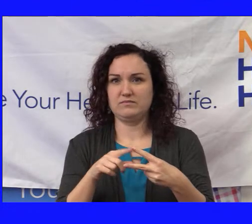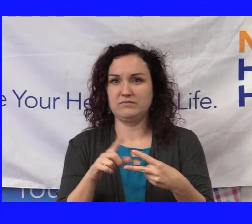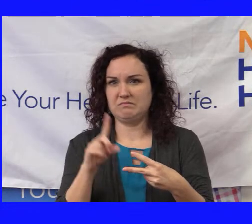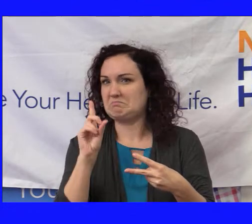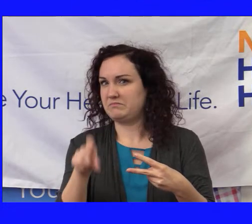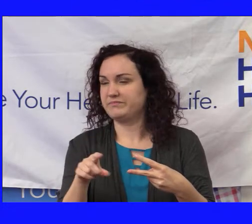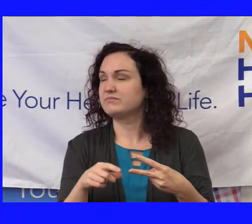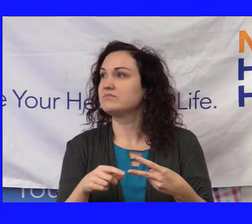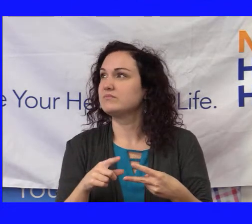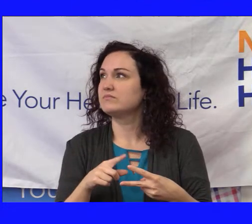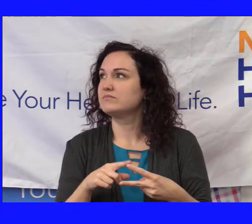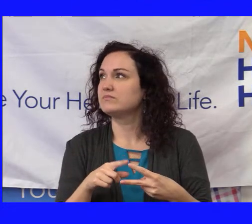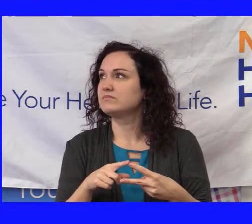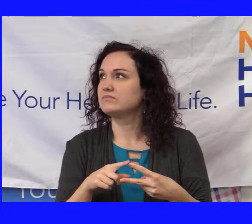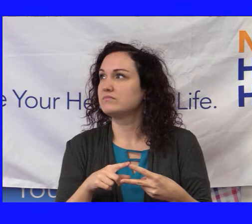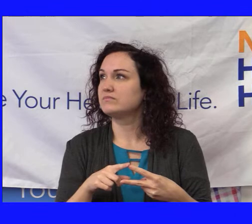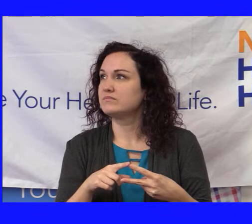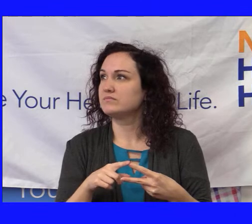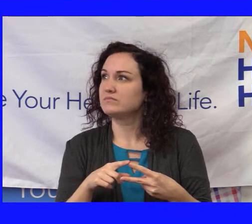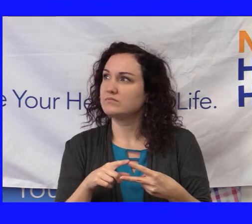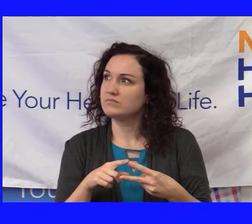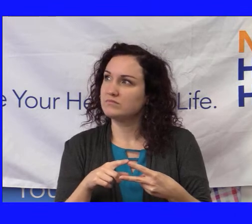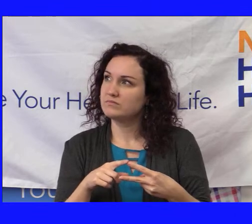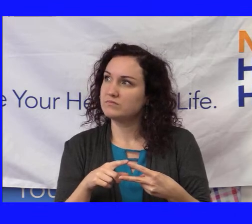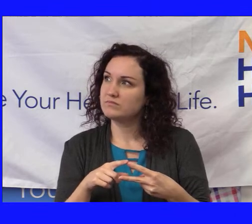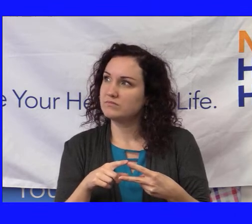is, you noted that